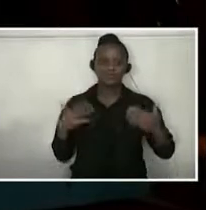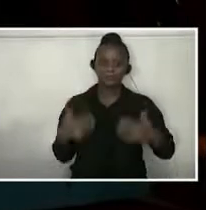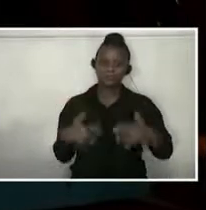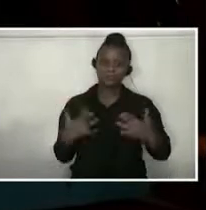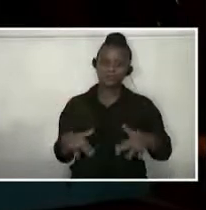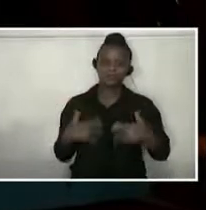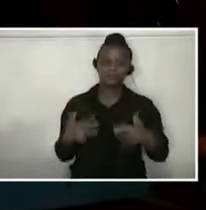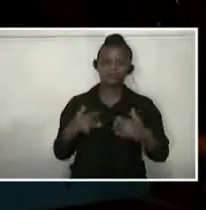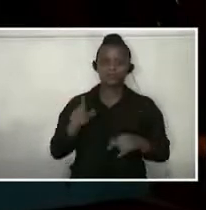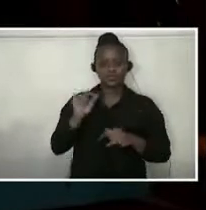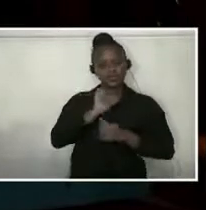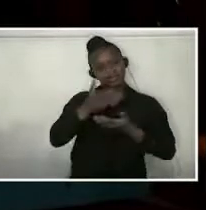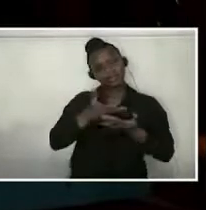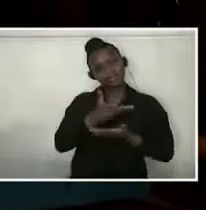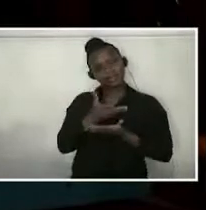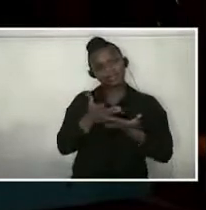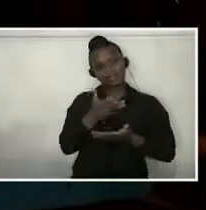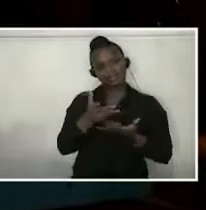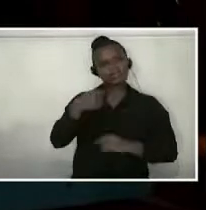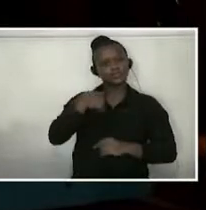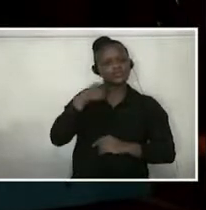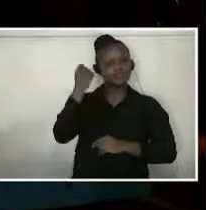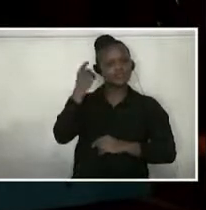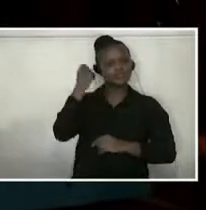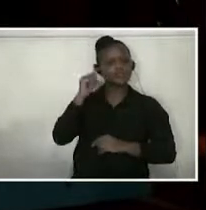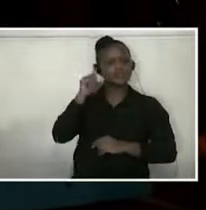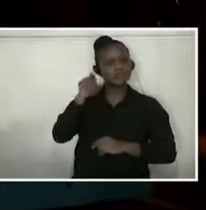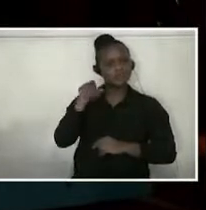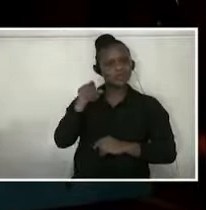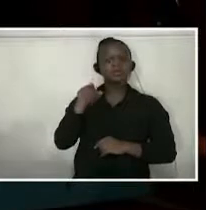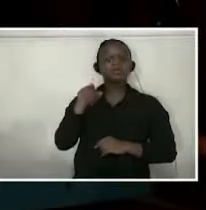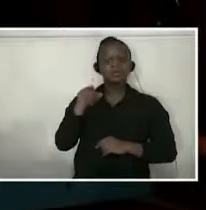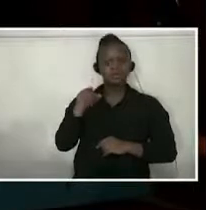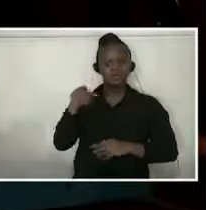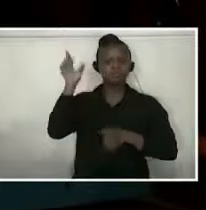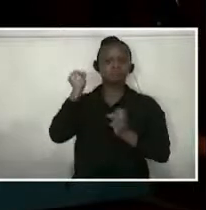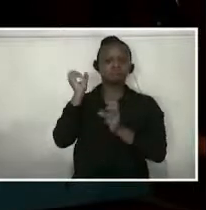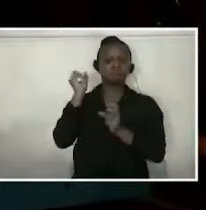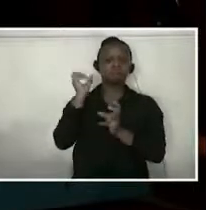us through the history of coalition and brought to our know-how